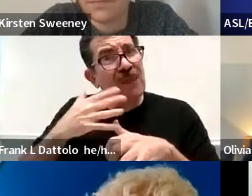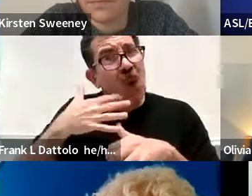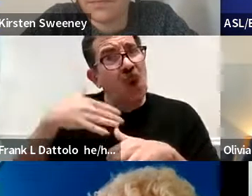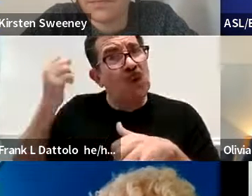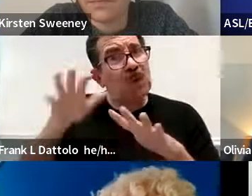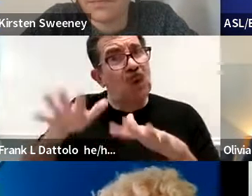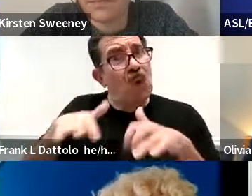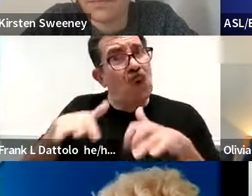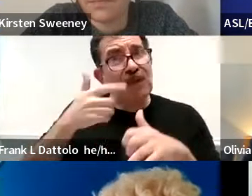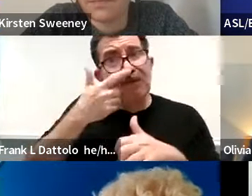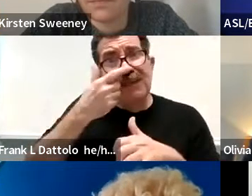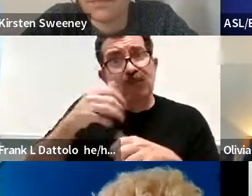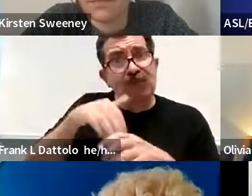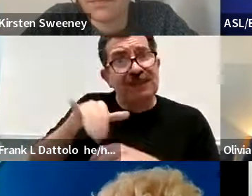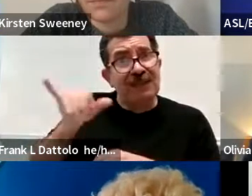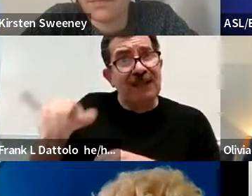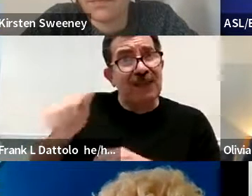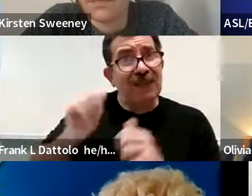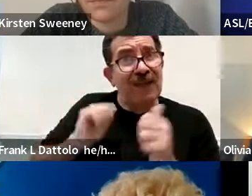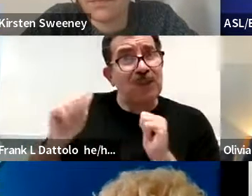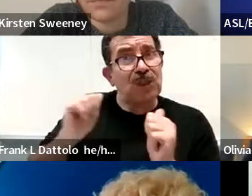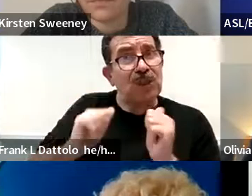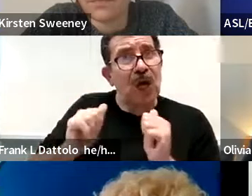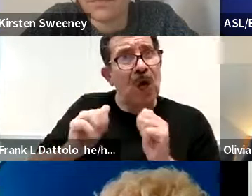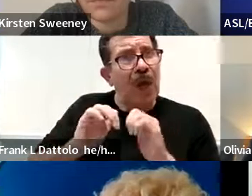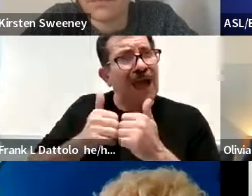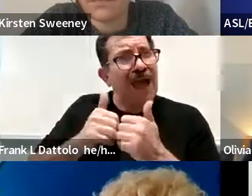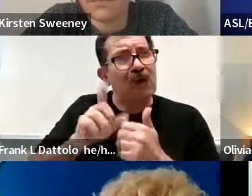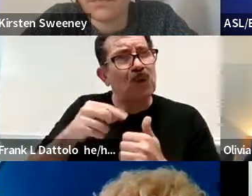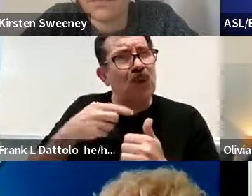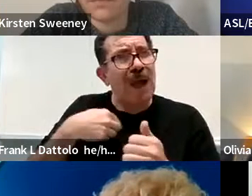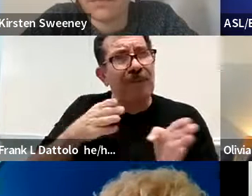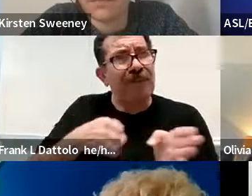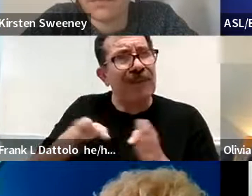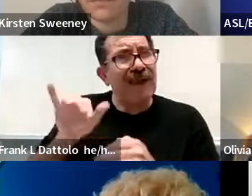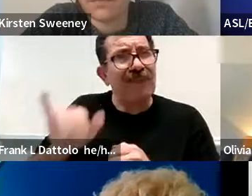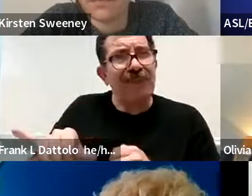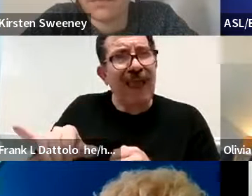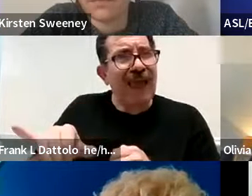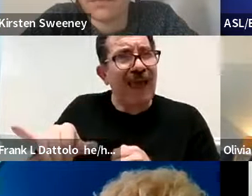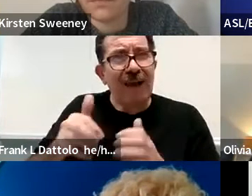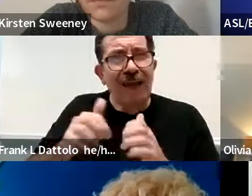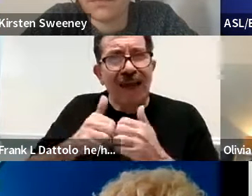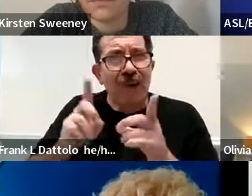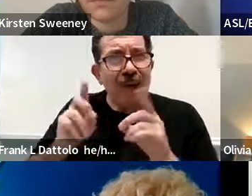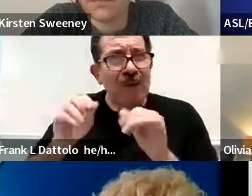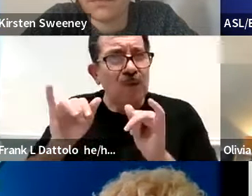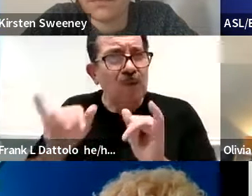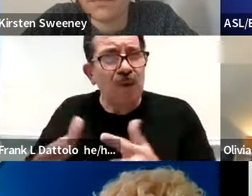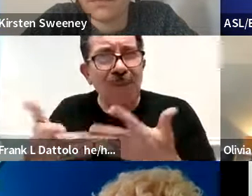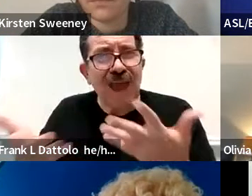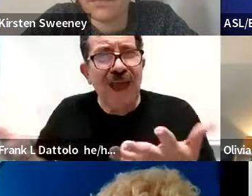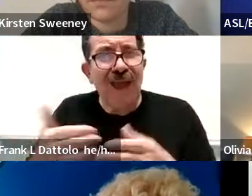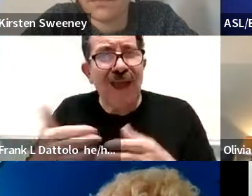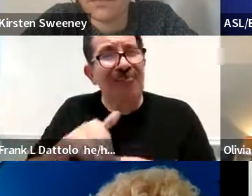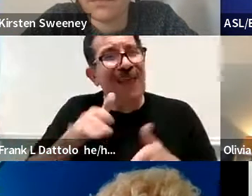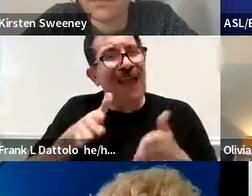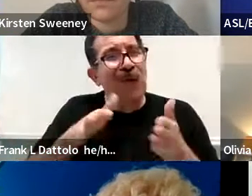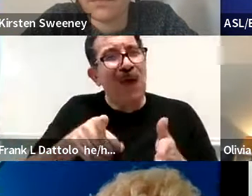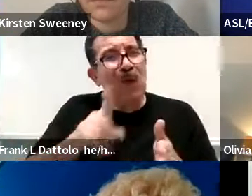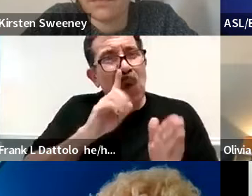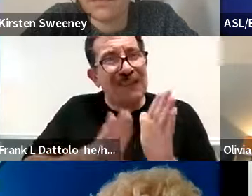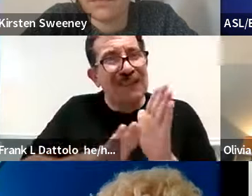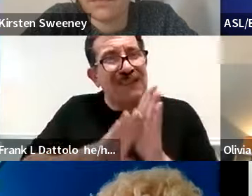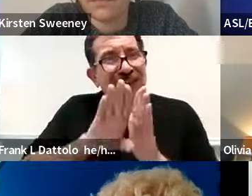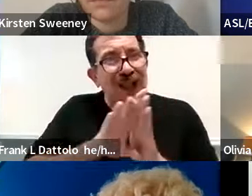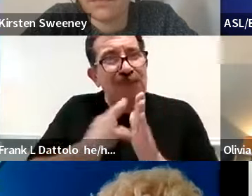younger audiences, and then an older audience might also have the same interest in that show.